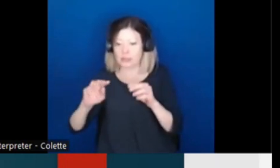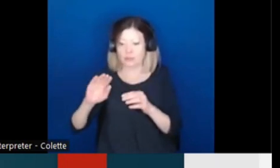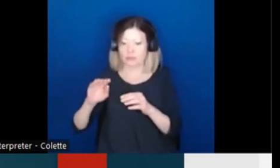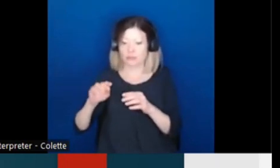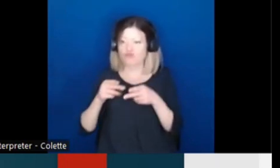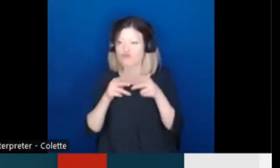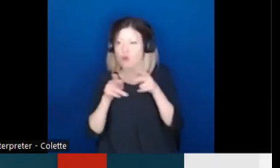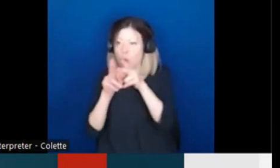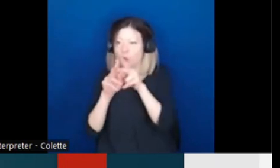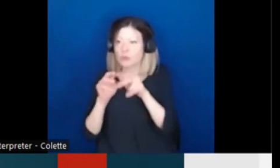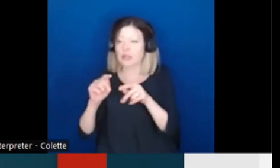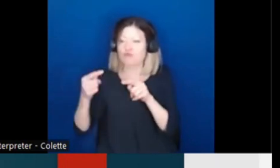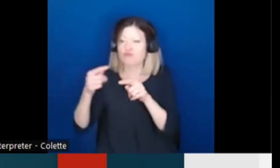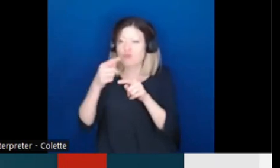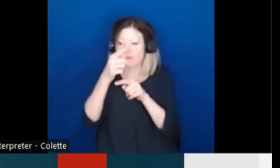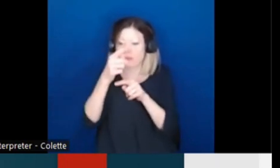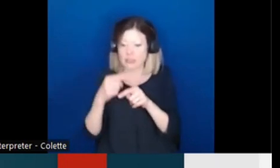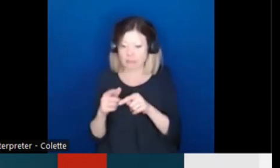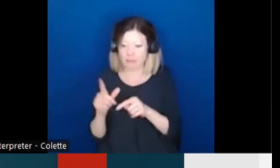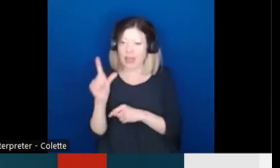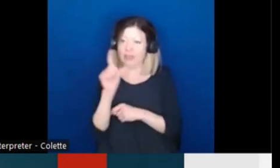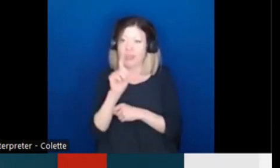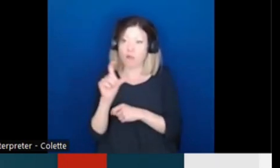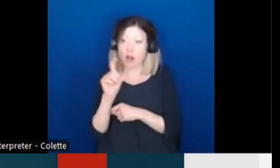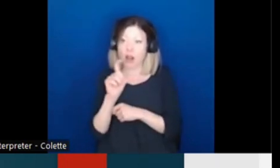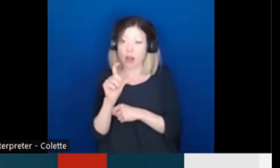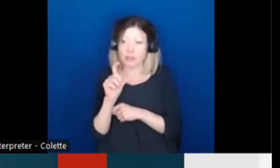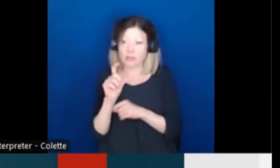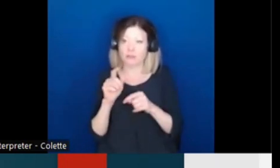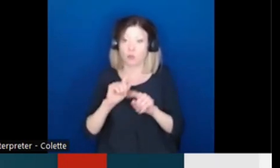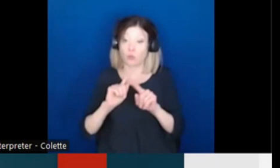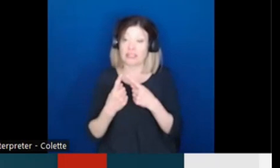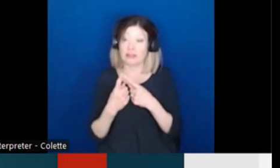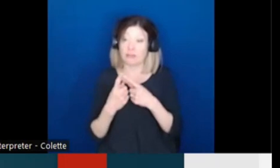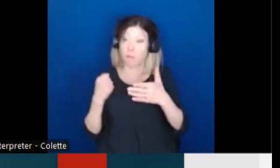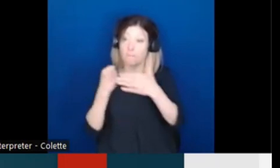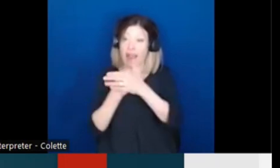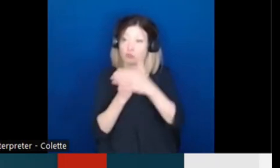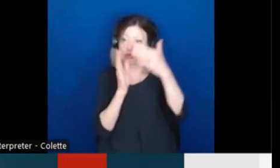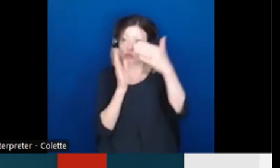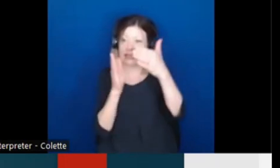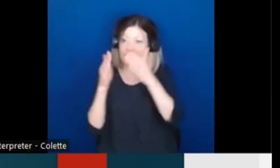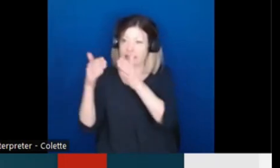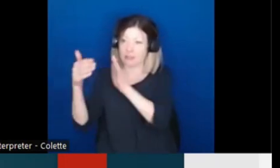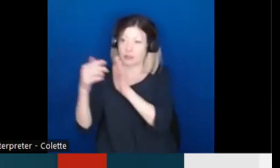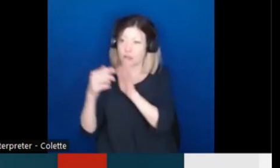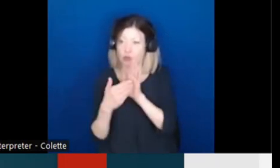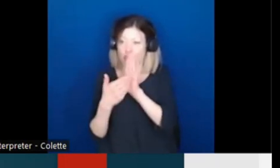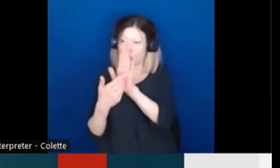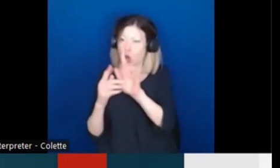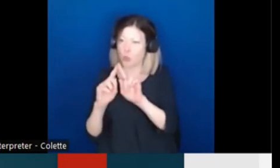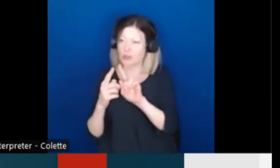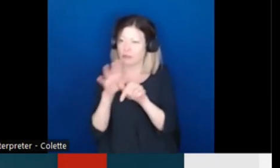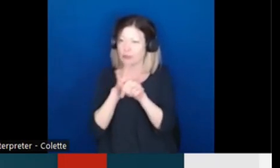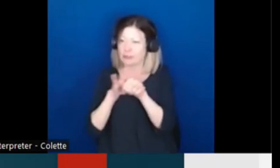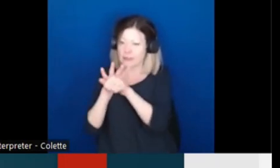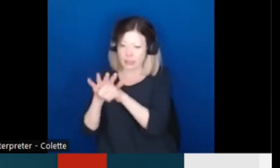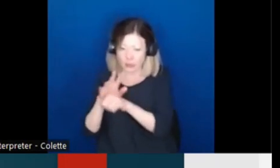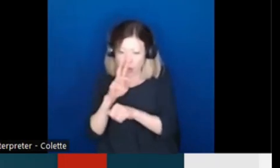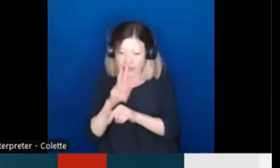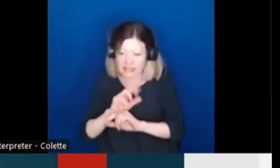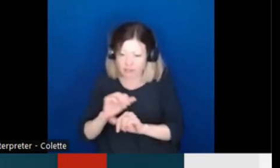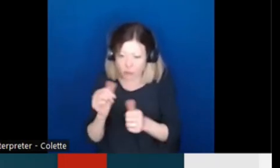there are colour boundaries that show different little parts. And you can't really see it very well, but